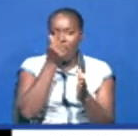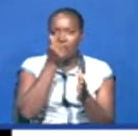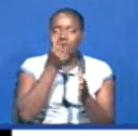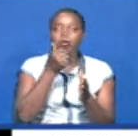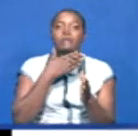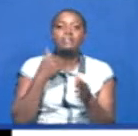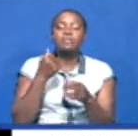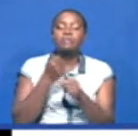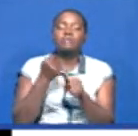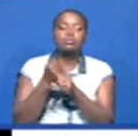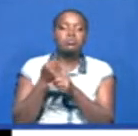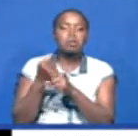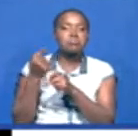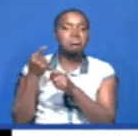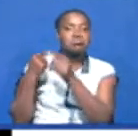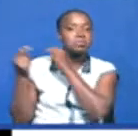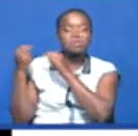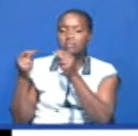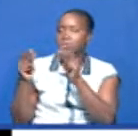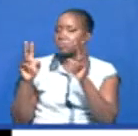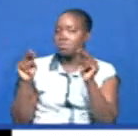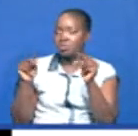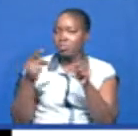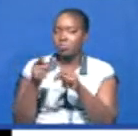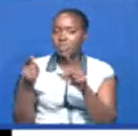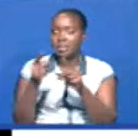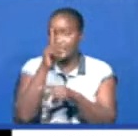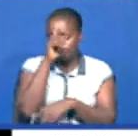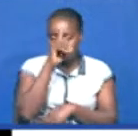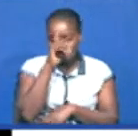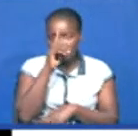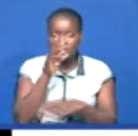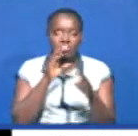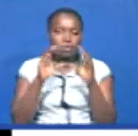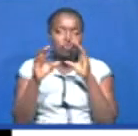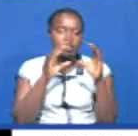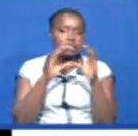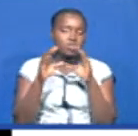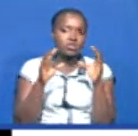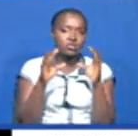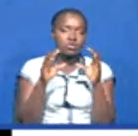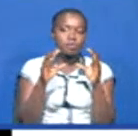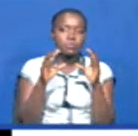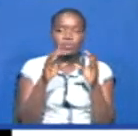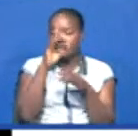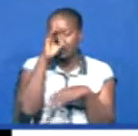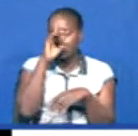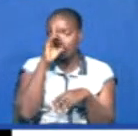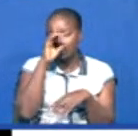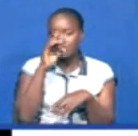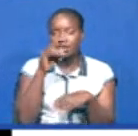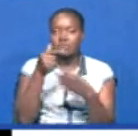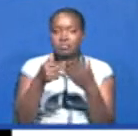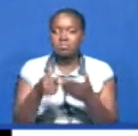rucho, but it is a serious conversation, a serious discourse,